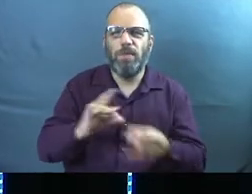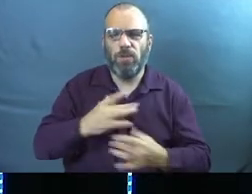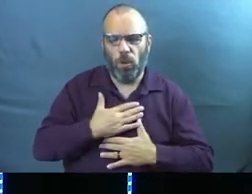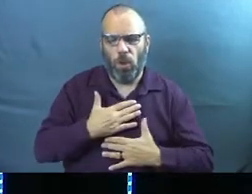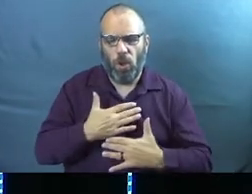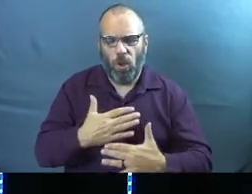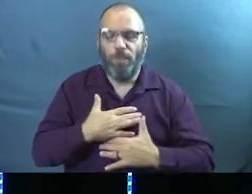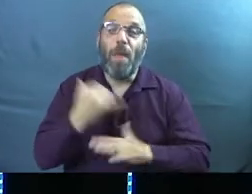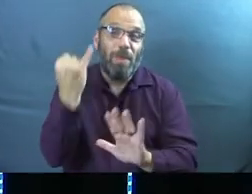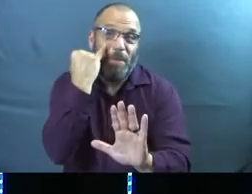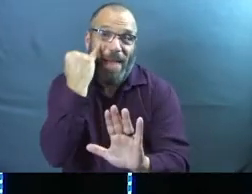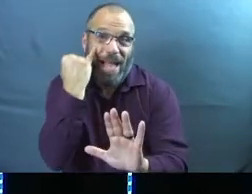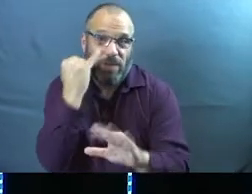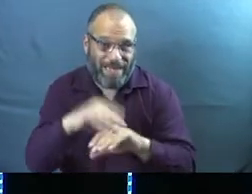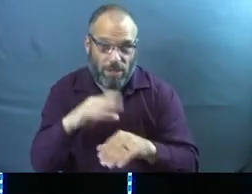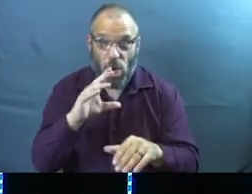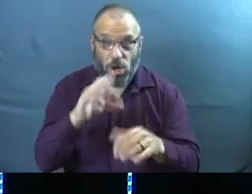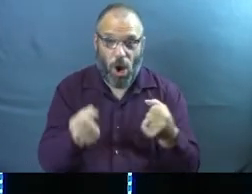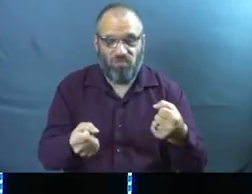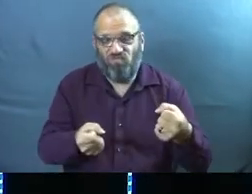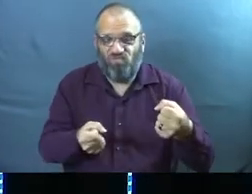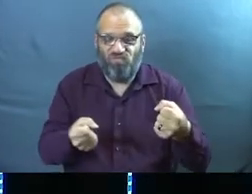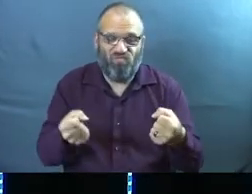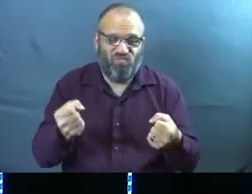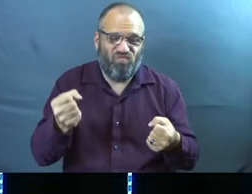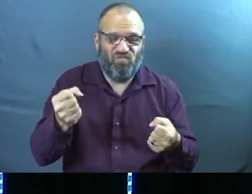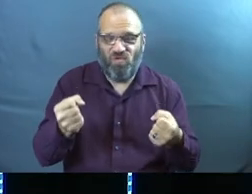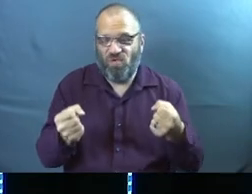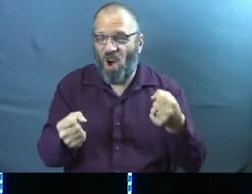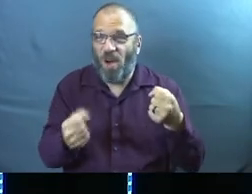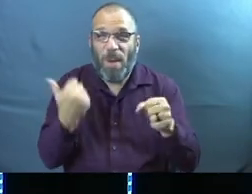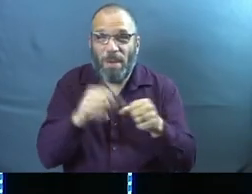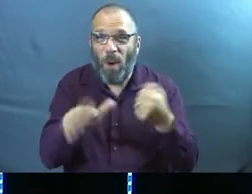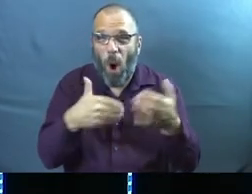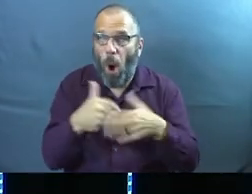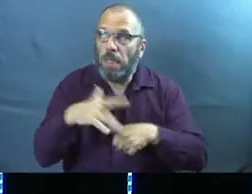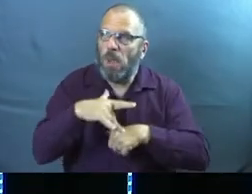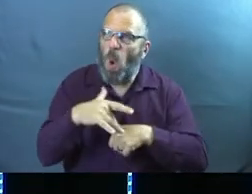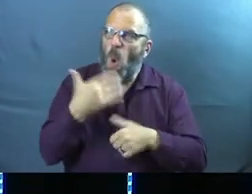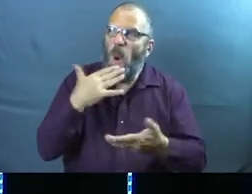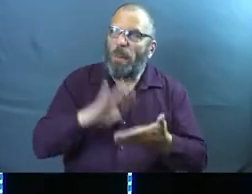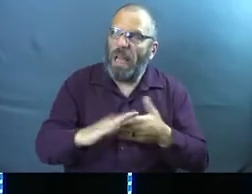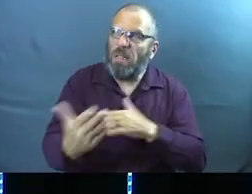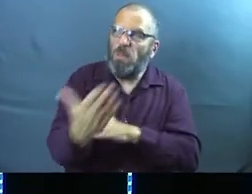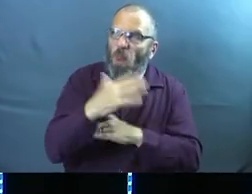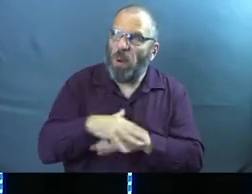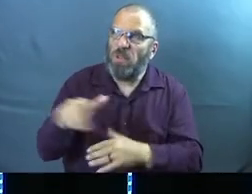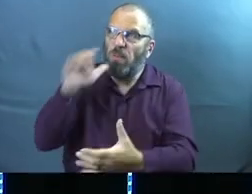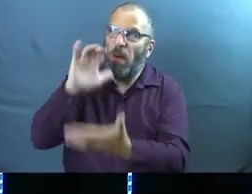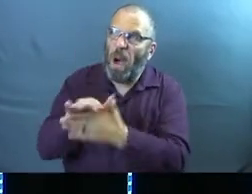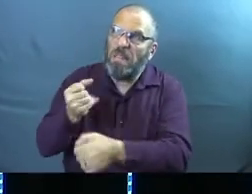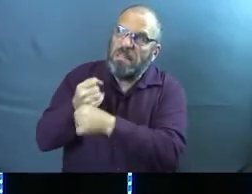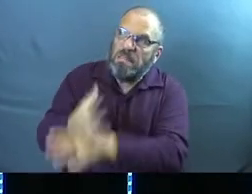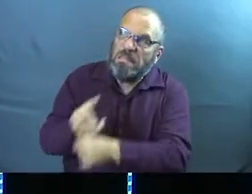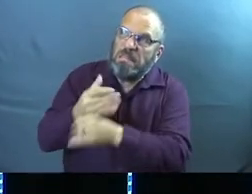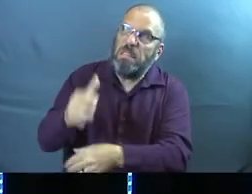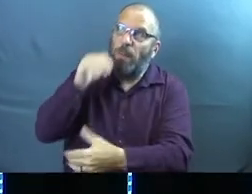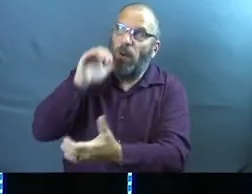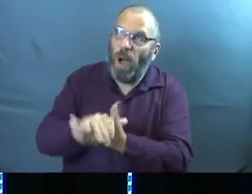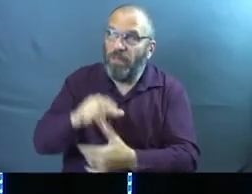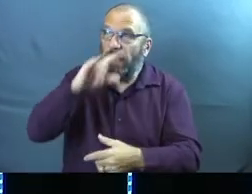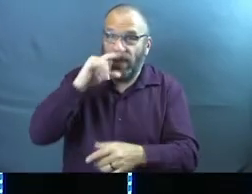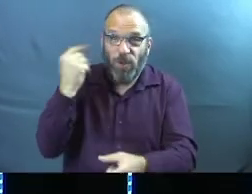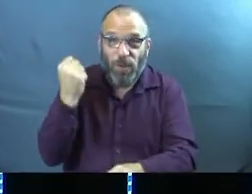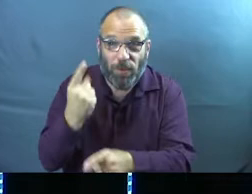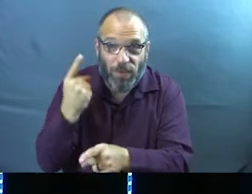He imagines you could do this in the car, right? Because you remember all the bad things you did that morning to your wife while you're in the car. Can